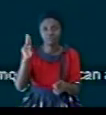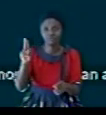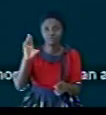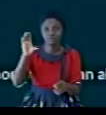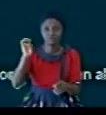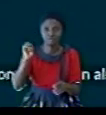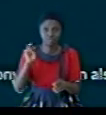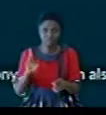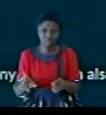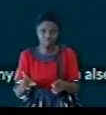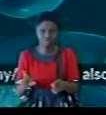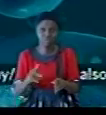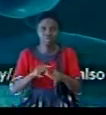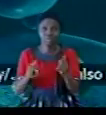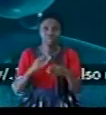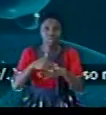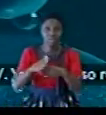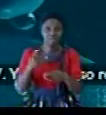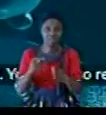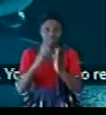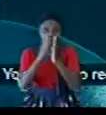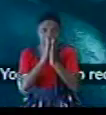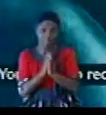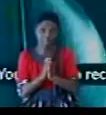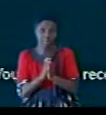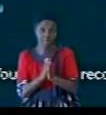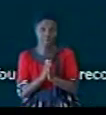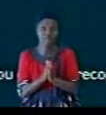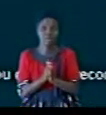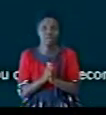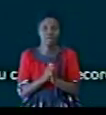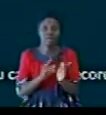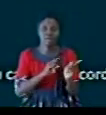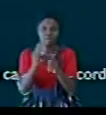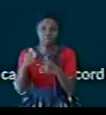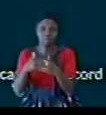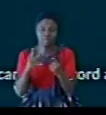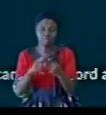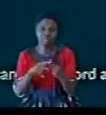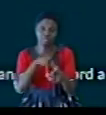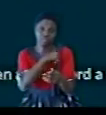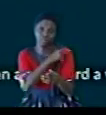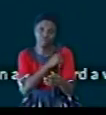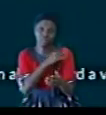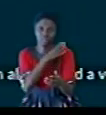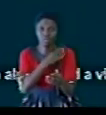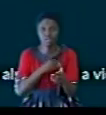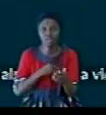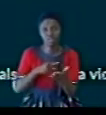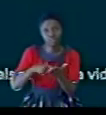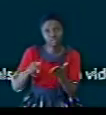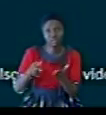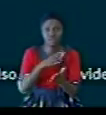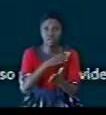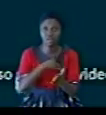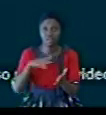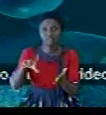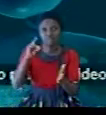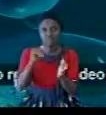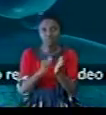out that all the challenges with ulcer have completely disappeared. Praise the Lord.